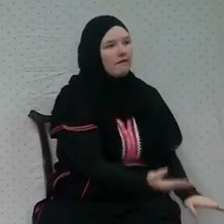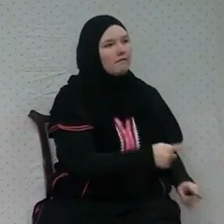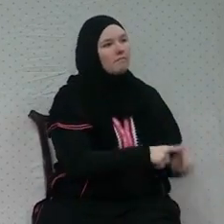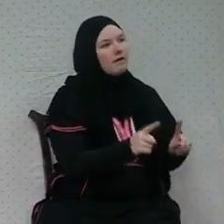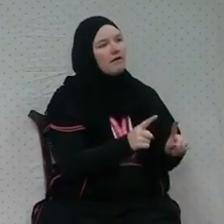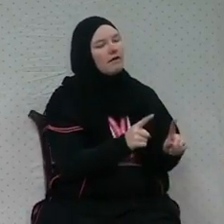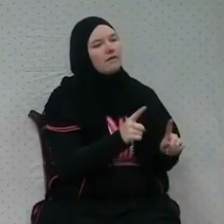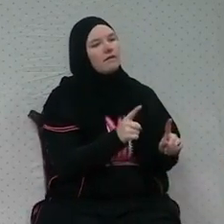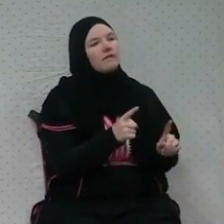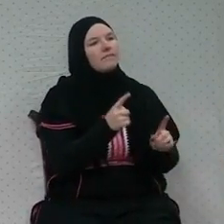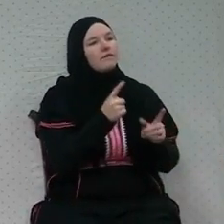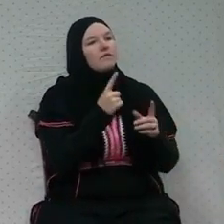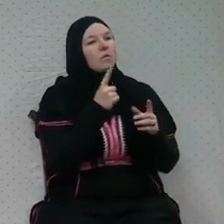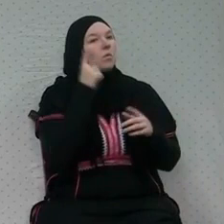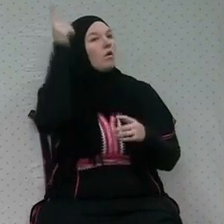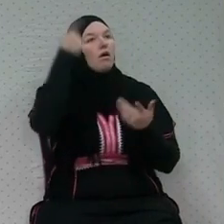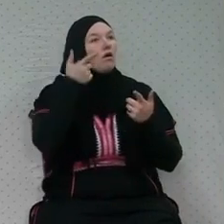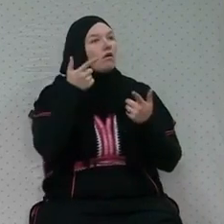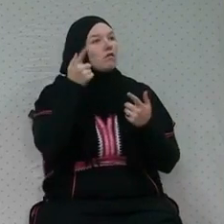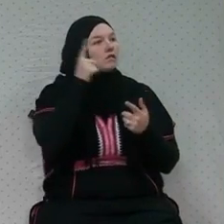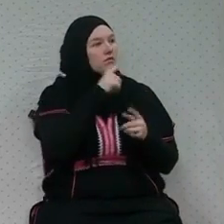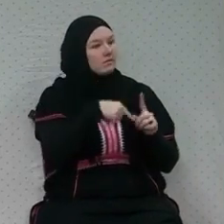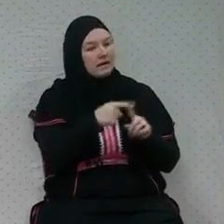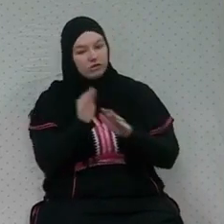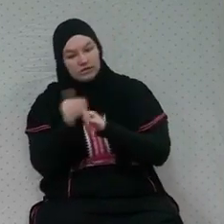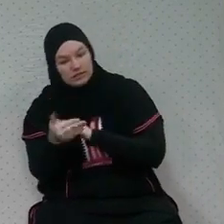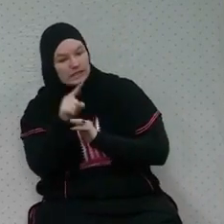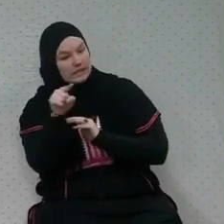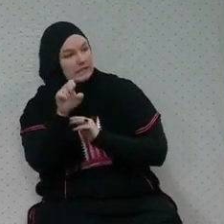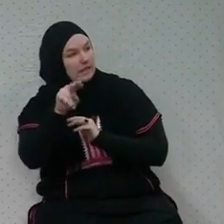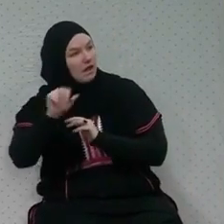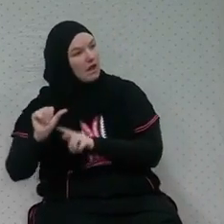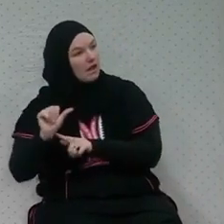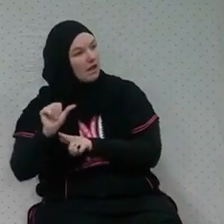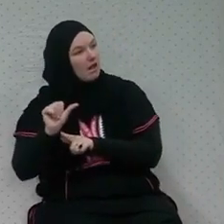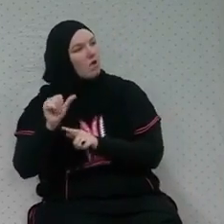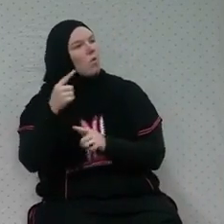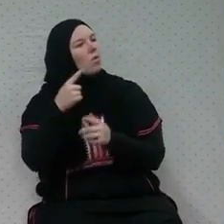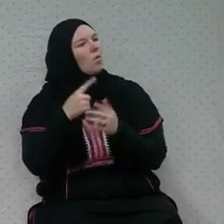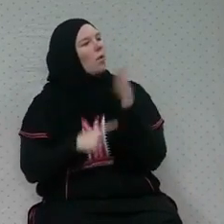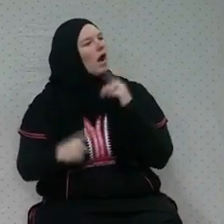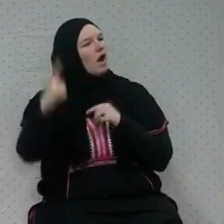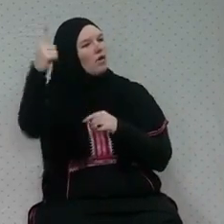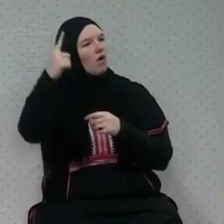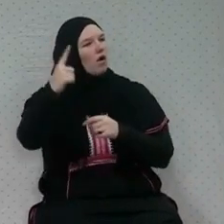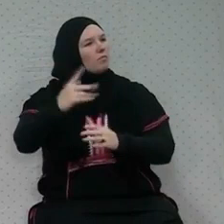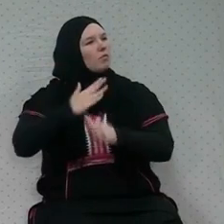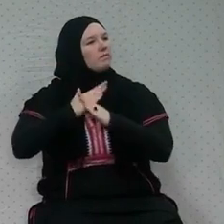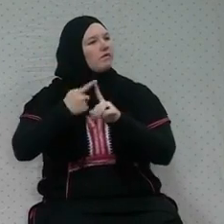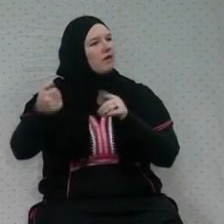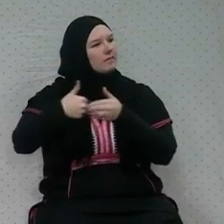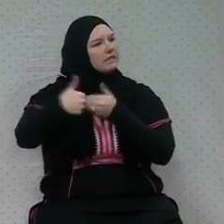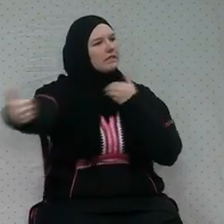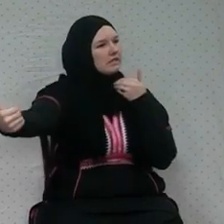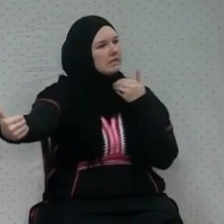seriousness. So what it is about zina that makes Allah prohibit it from a distance and not at